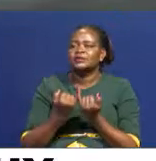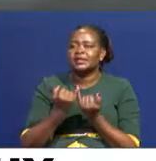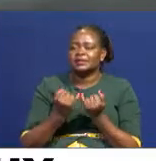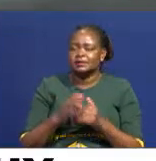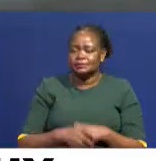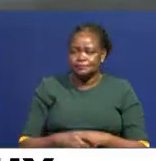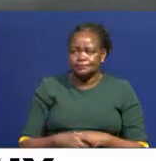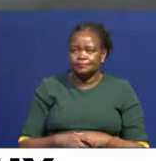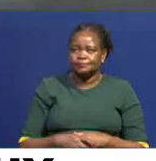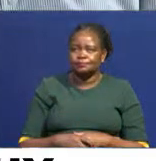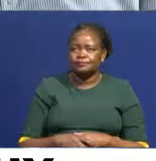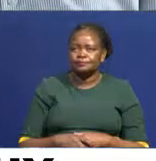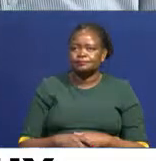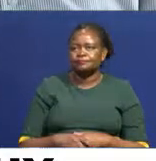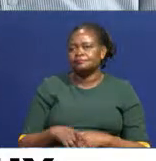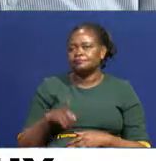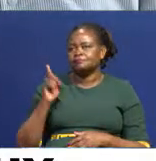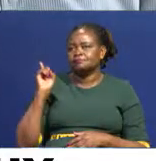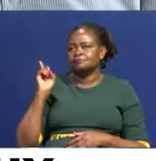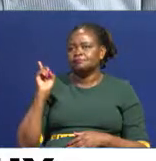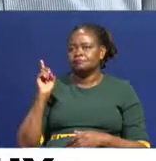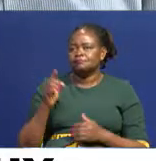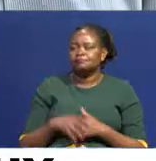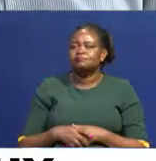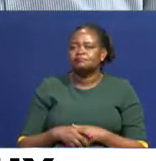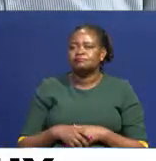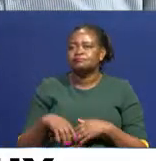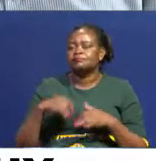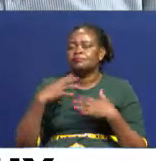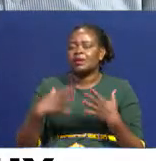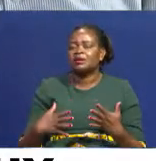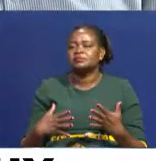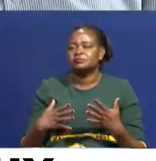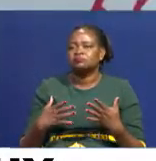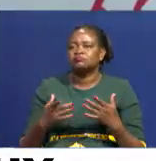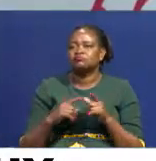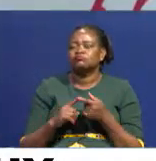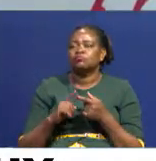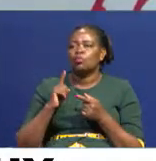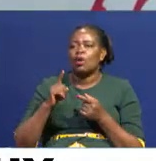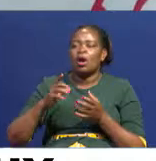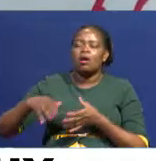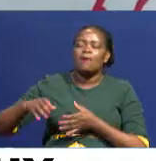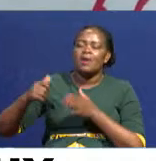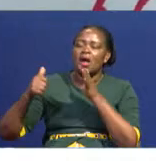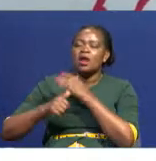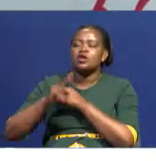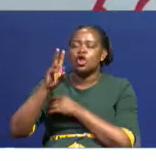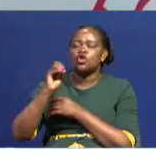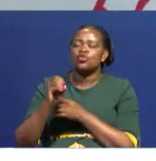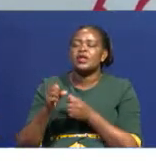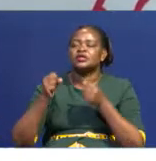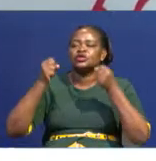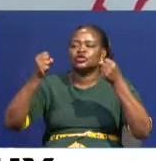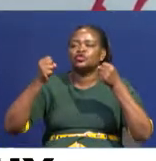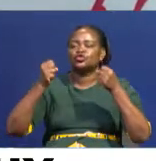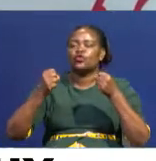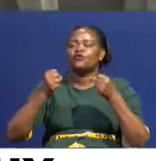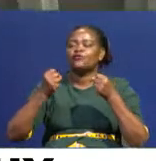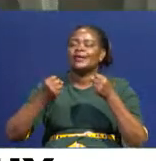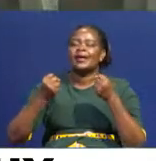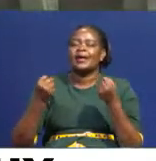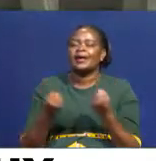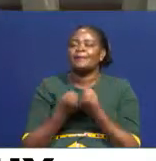Edmond Omondi will captain the side that has 9 returning players from the squad that did the duty at the World Rugby Under 20 Trophy held last year in